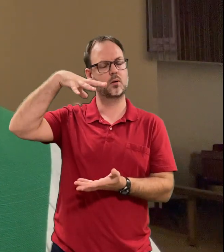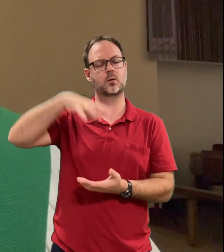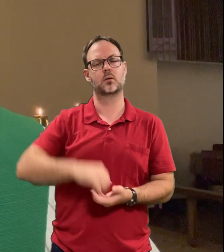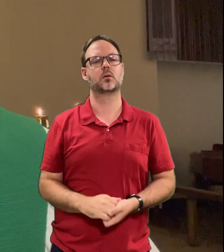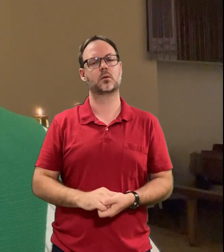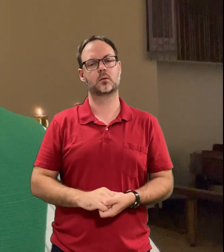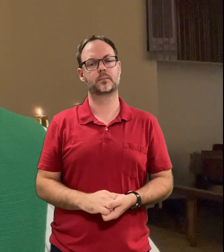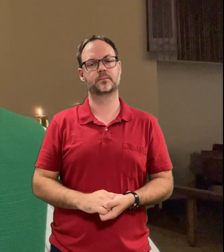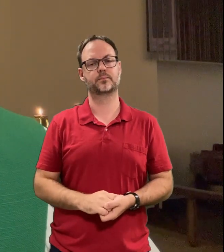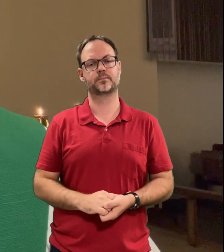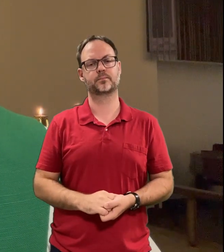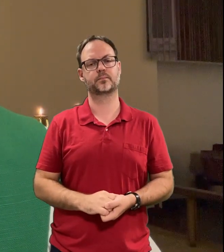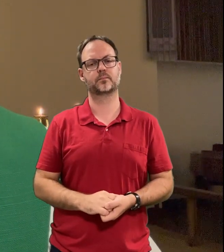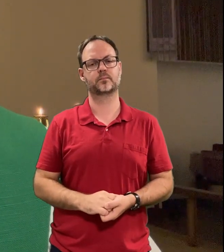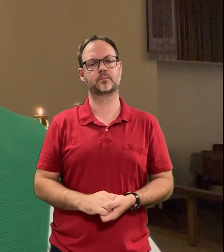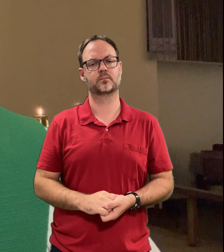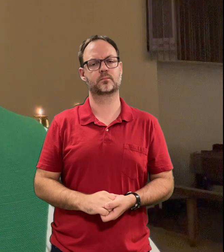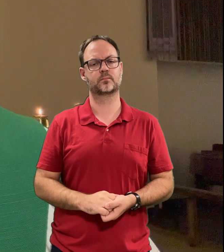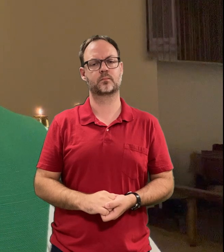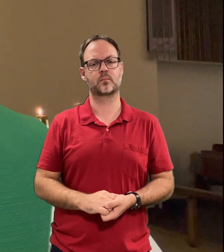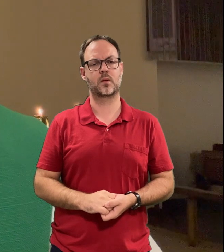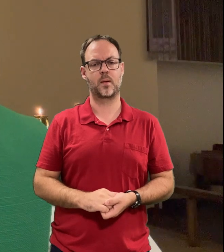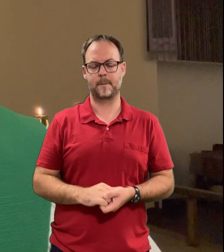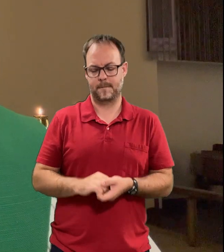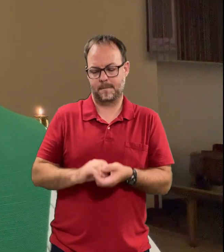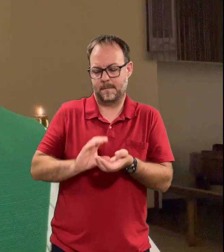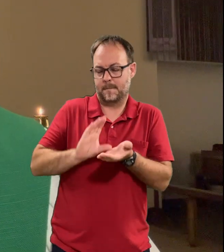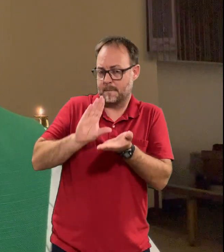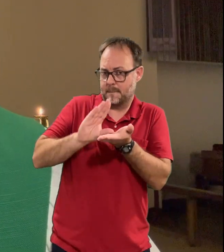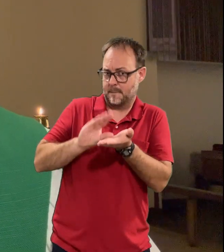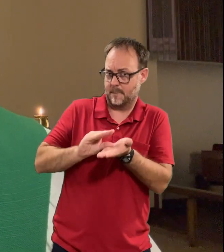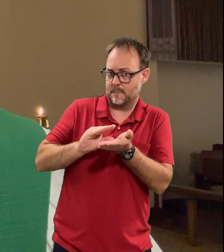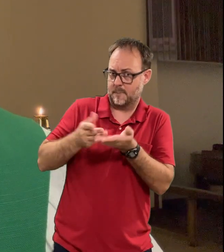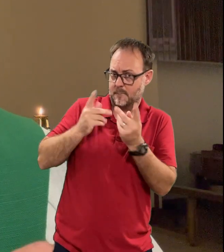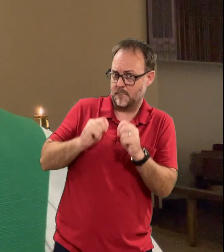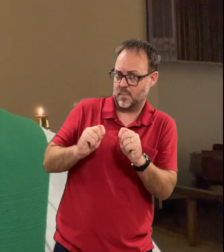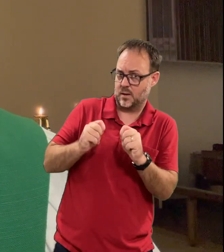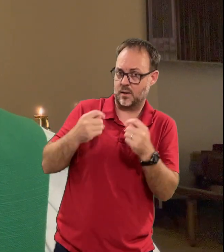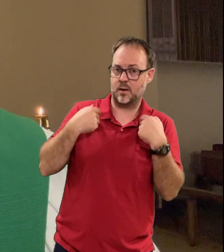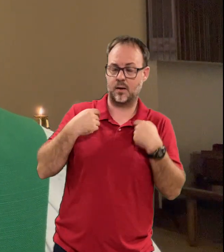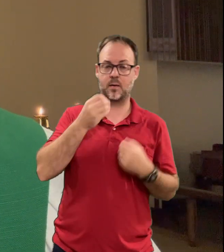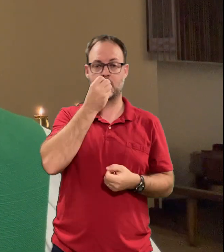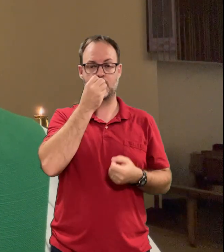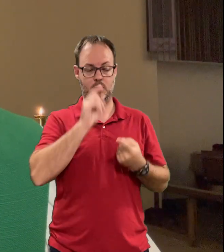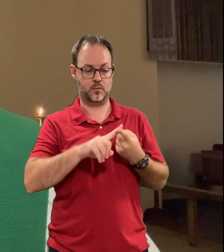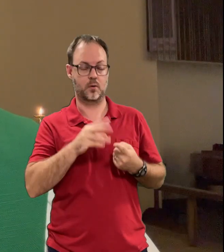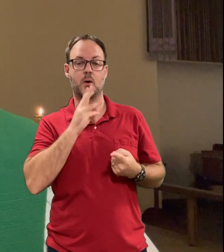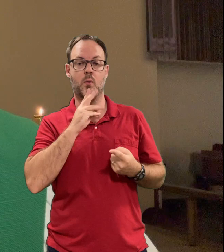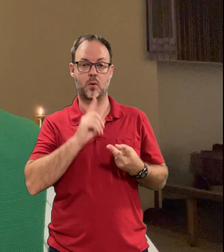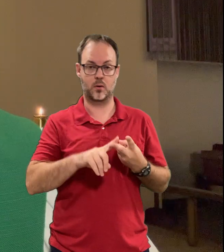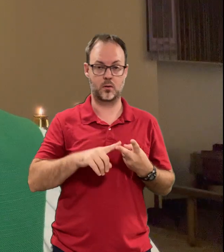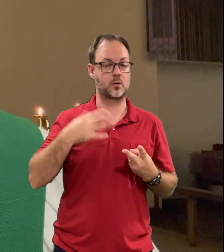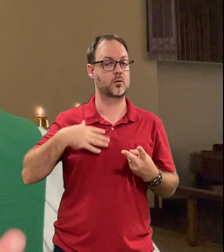abound. With minimal effort, you have food,